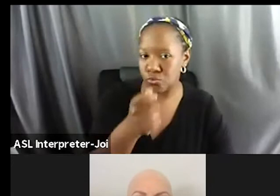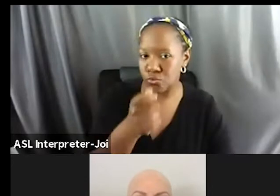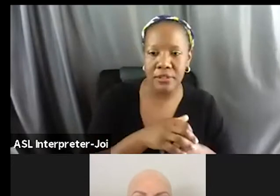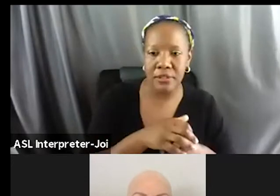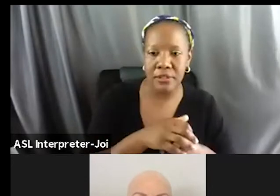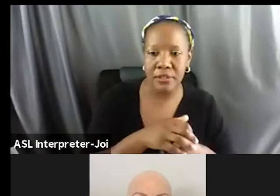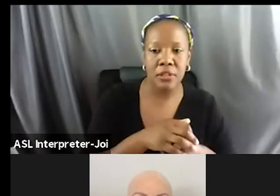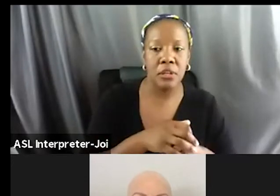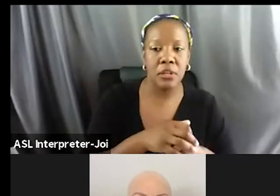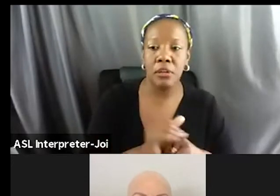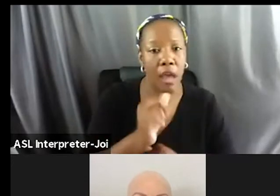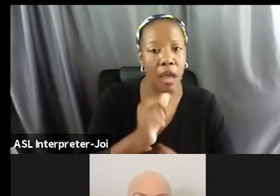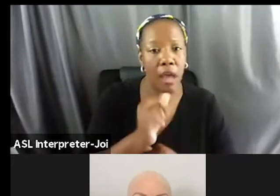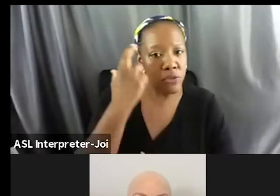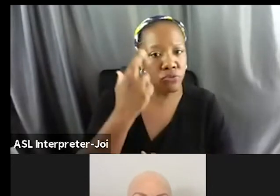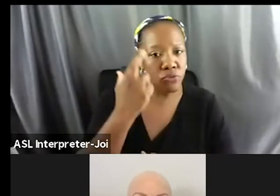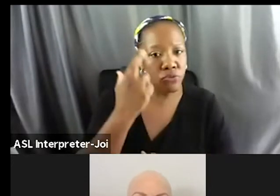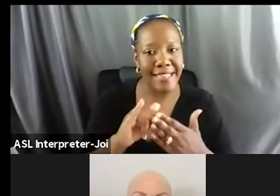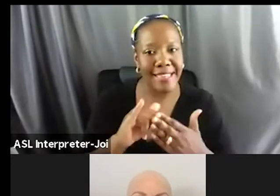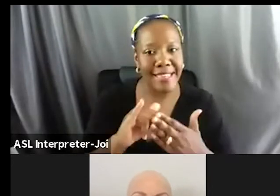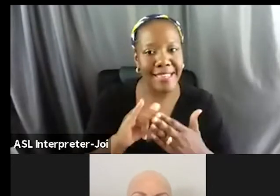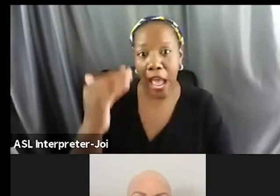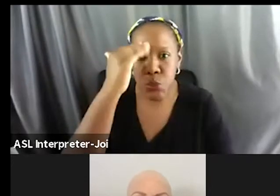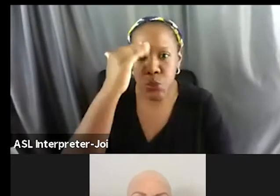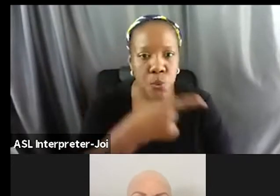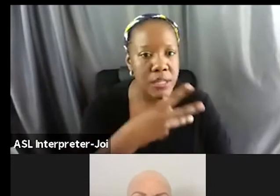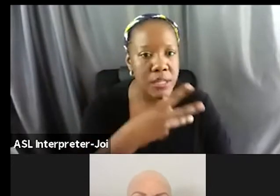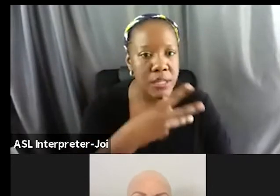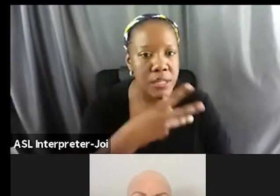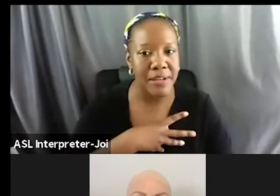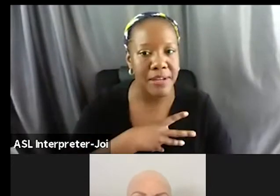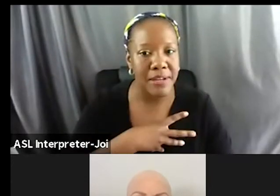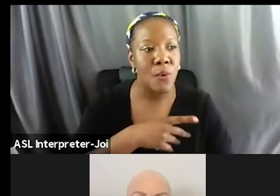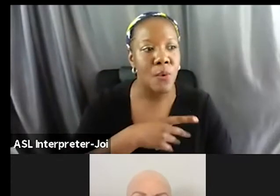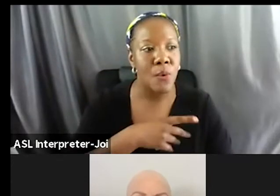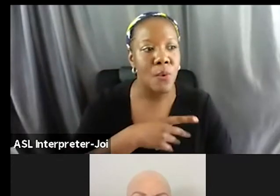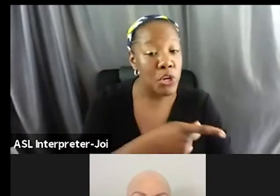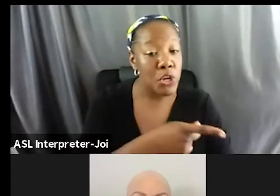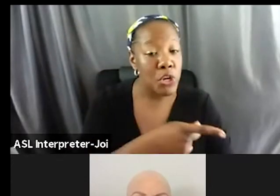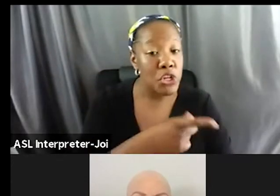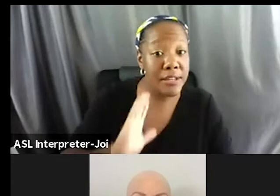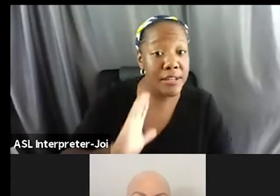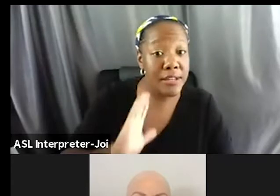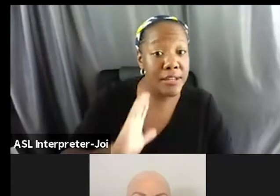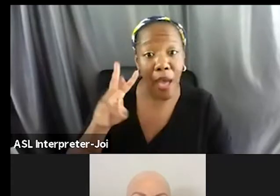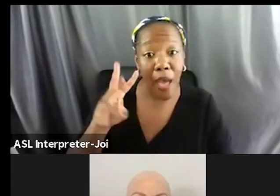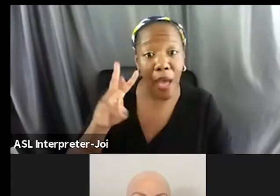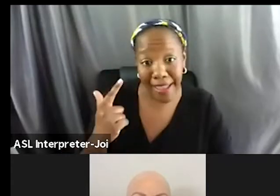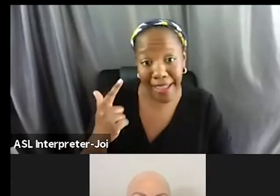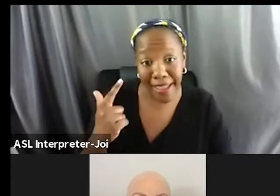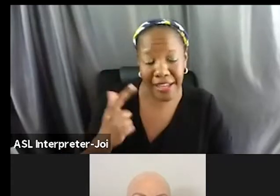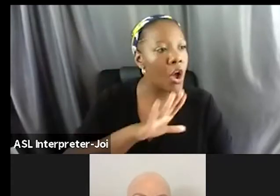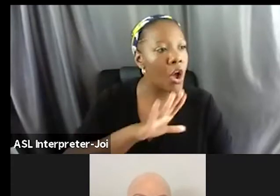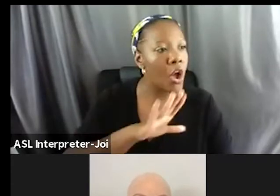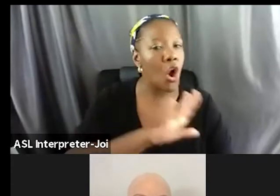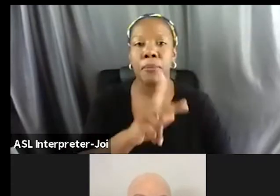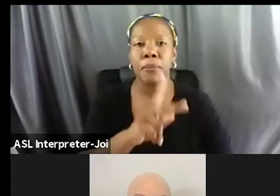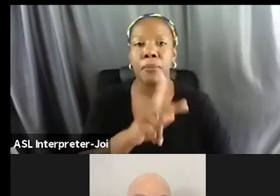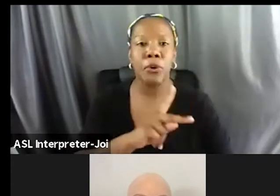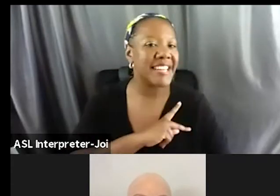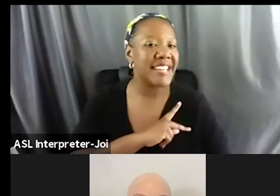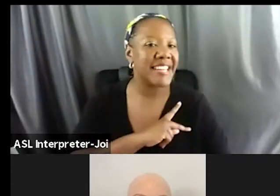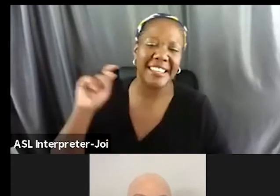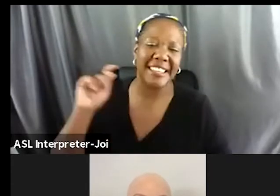not realize that I knew this woman. I knew her when she was wearing the wigs and so forth. Her entire personality had